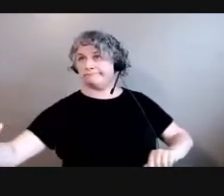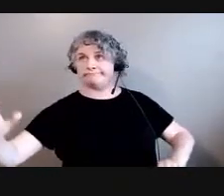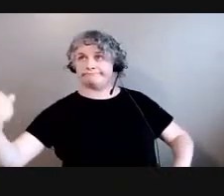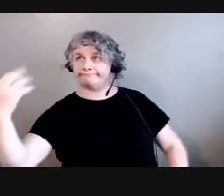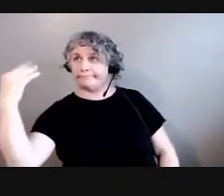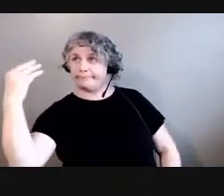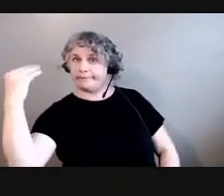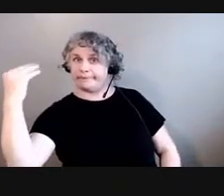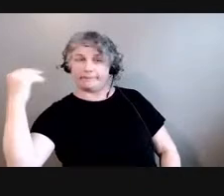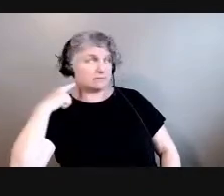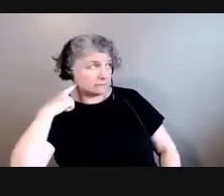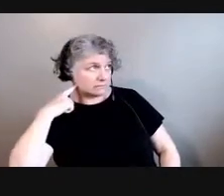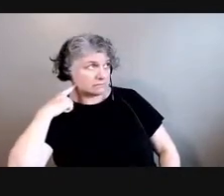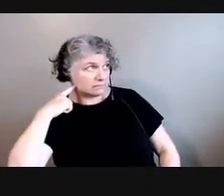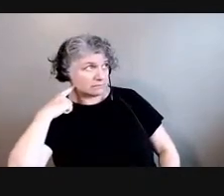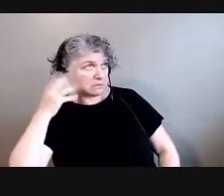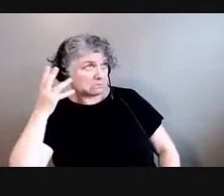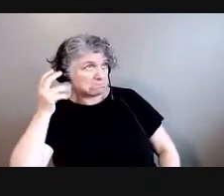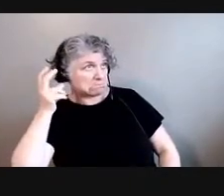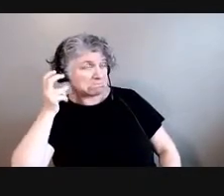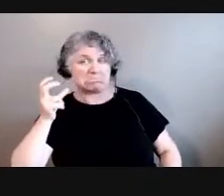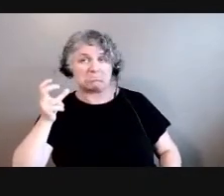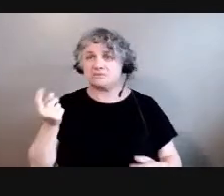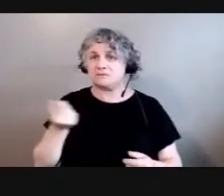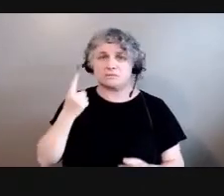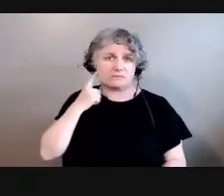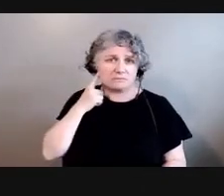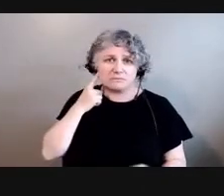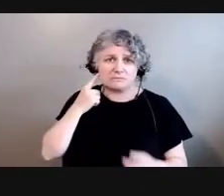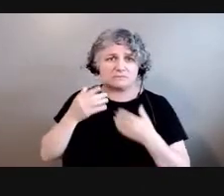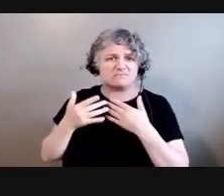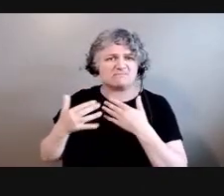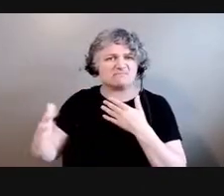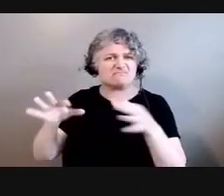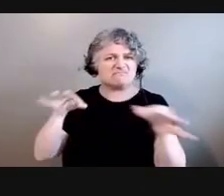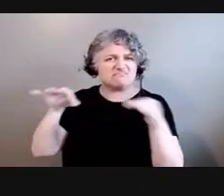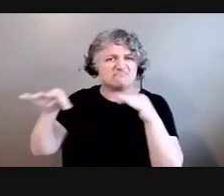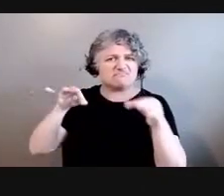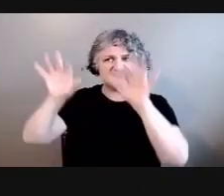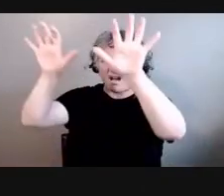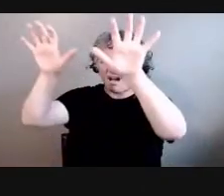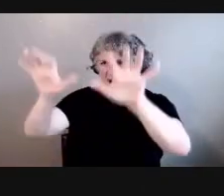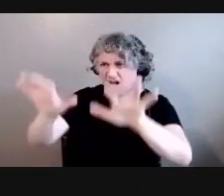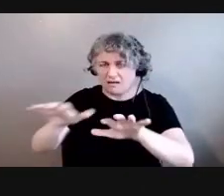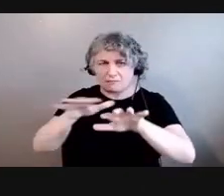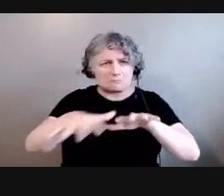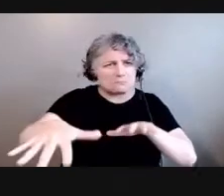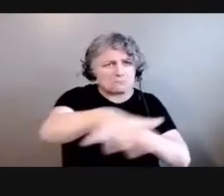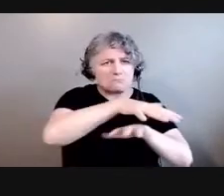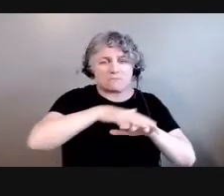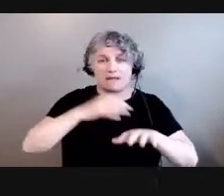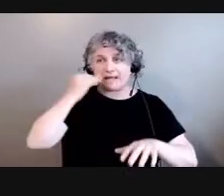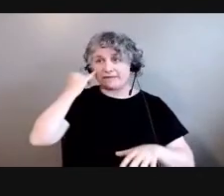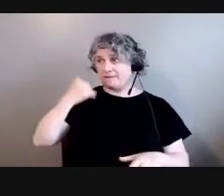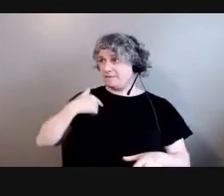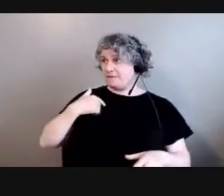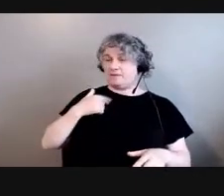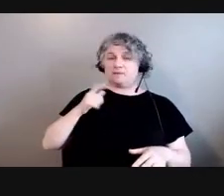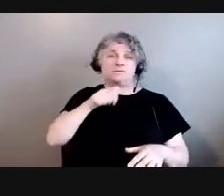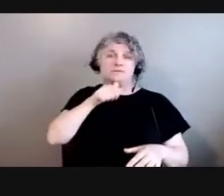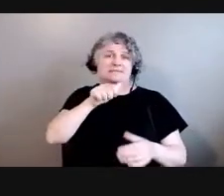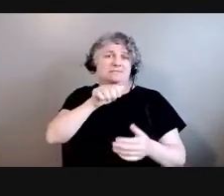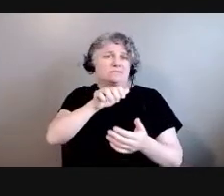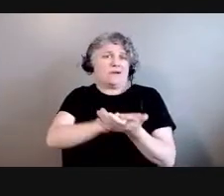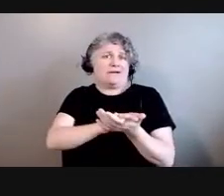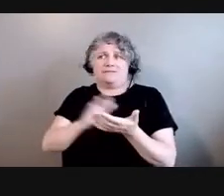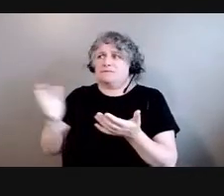the audio was something that then someone could listen to, then if that person were me, I wouldn't need my wife to read the board